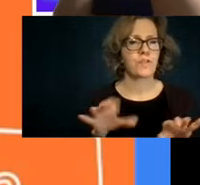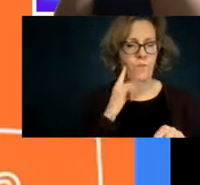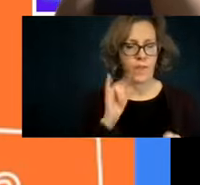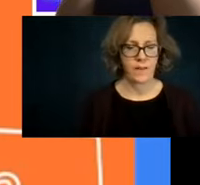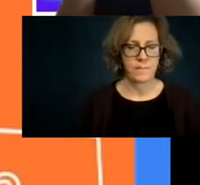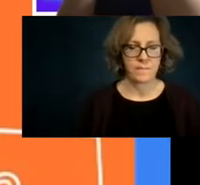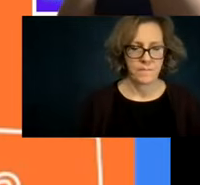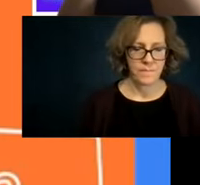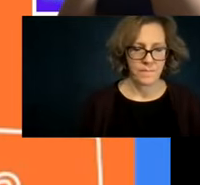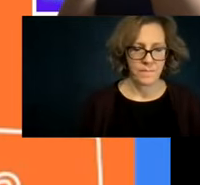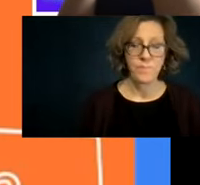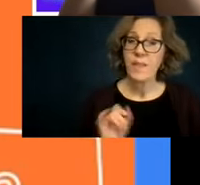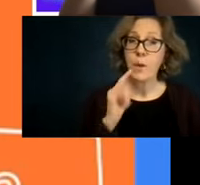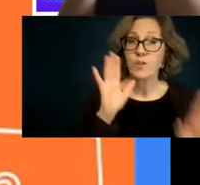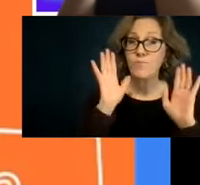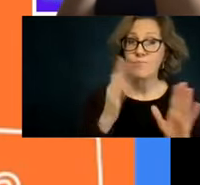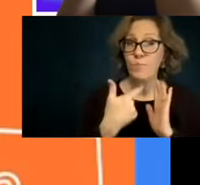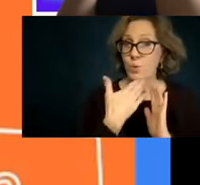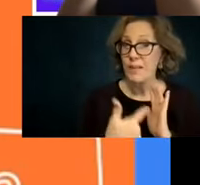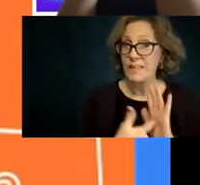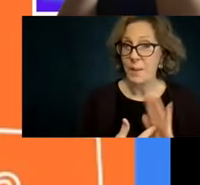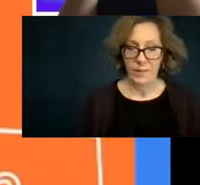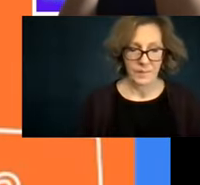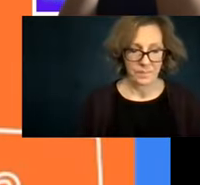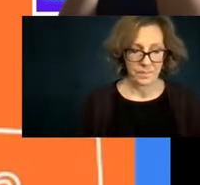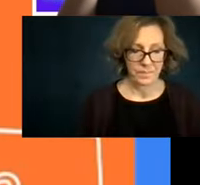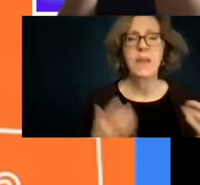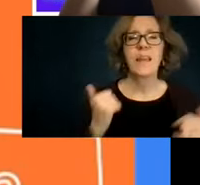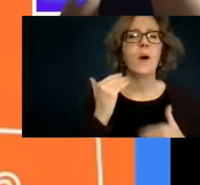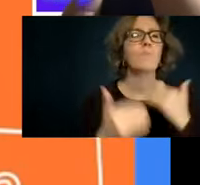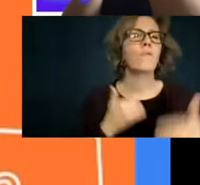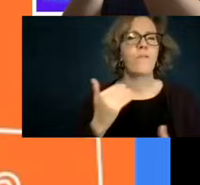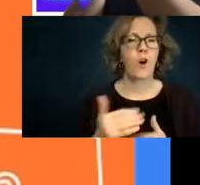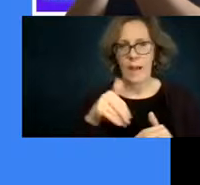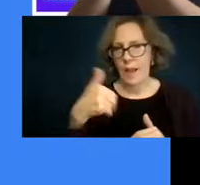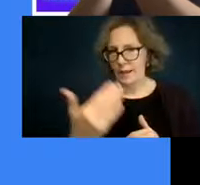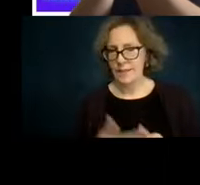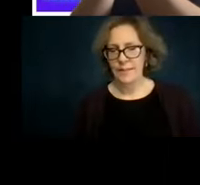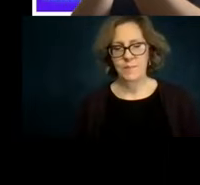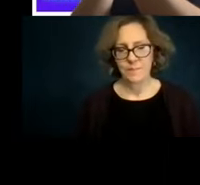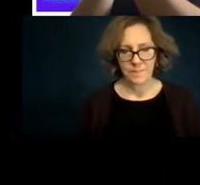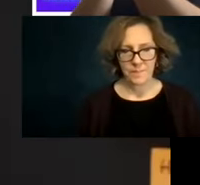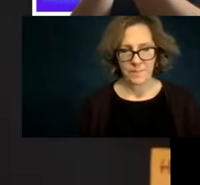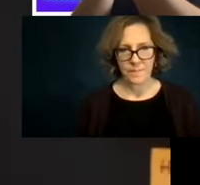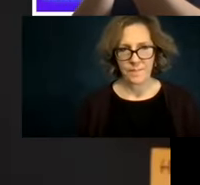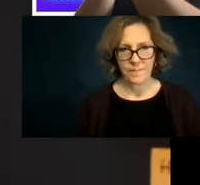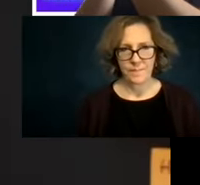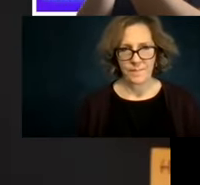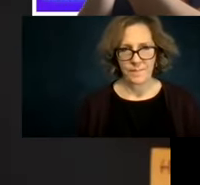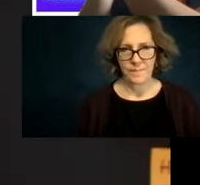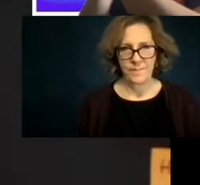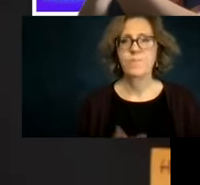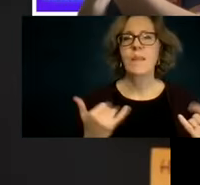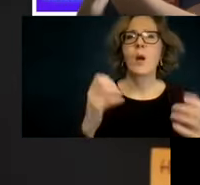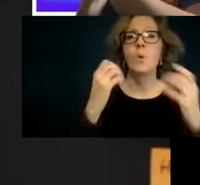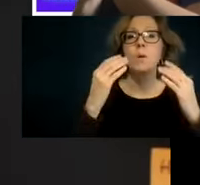Thank you for that. That was a wonderful example. And we're going to move on to our next activity, which Stephen is going to